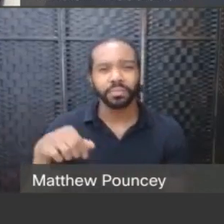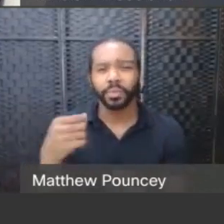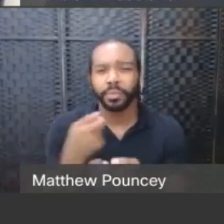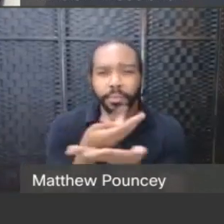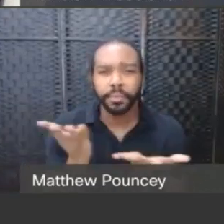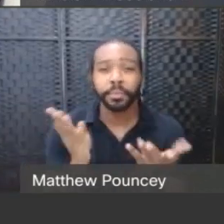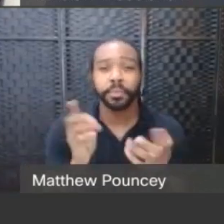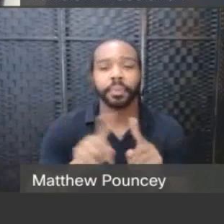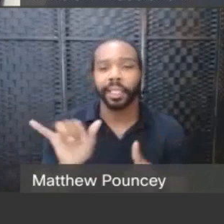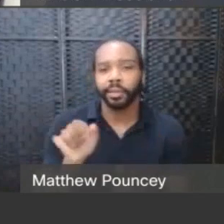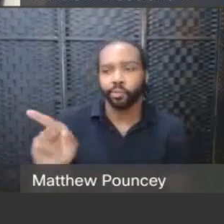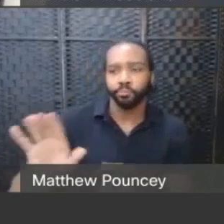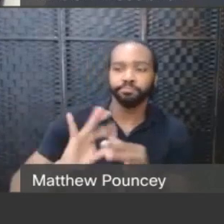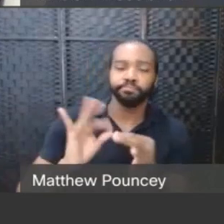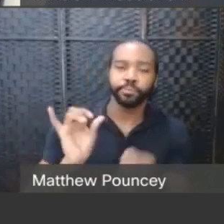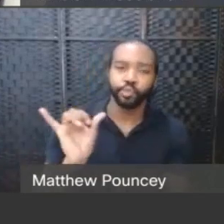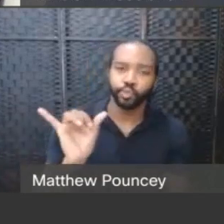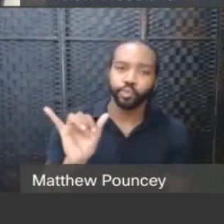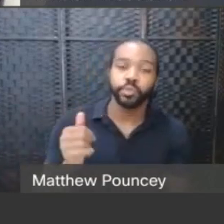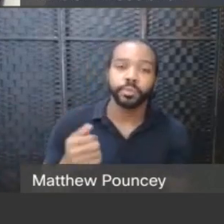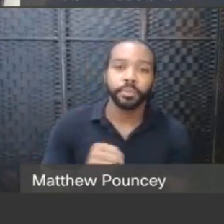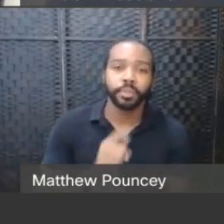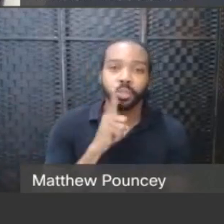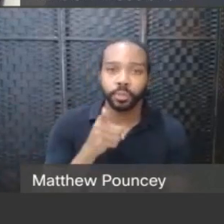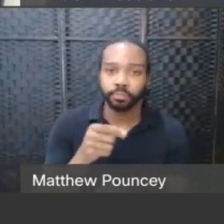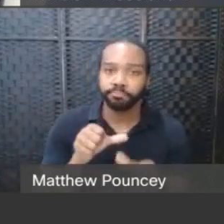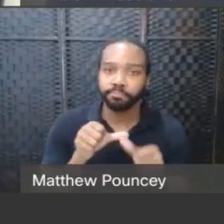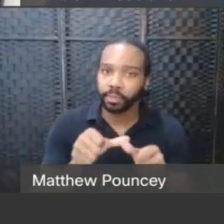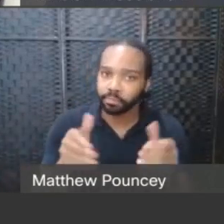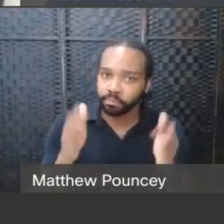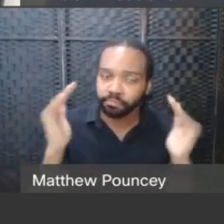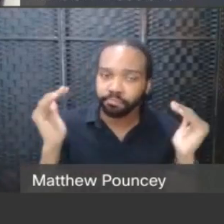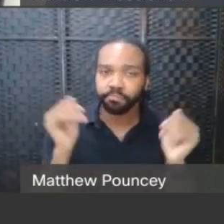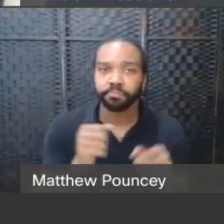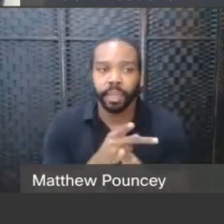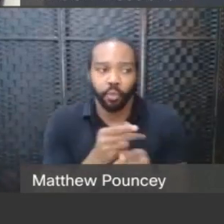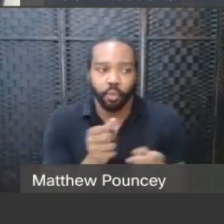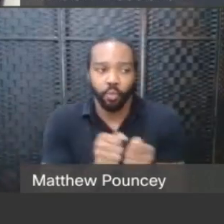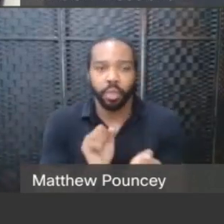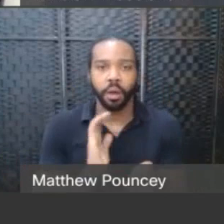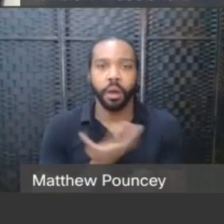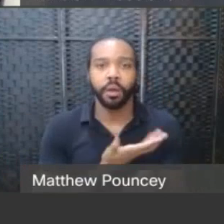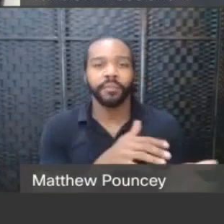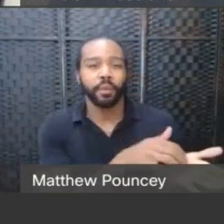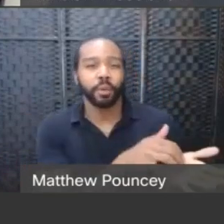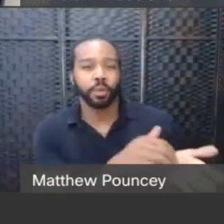But like you said too, just, maintain vigilance, particularly with our vulnerable populations.